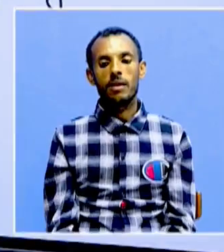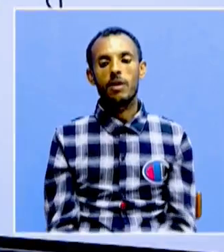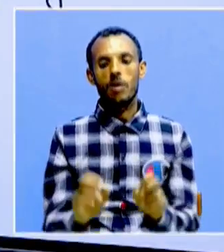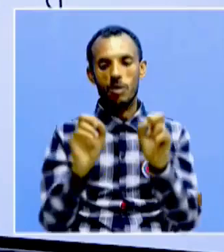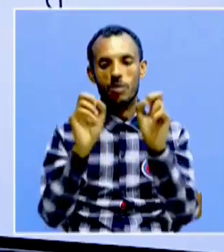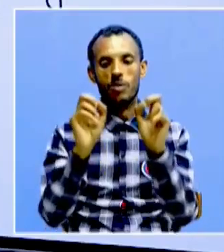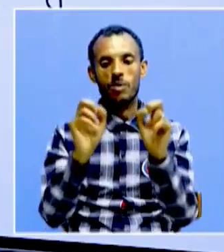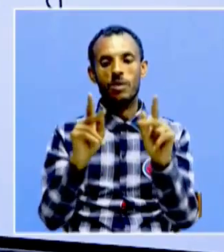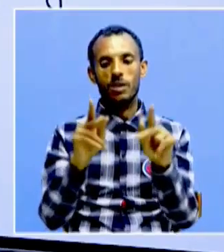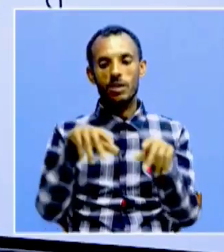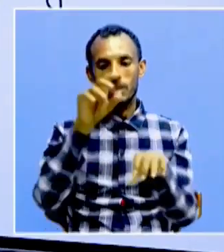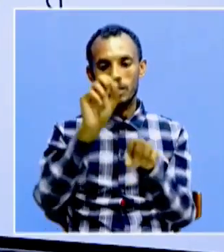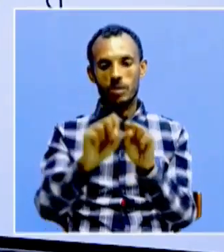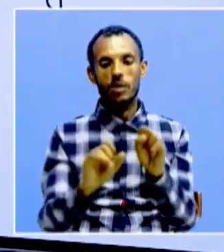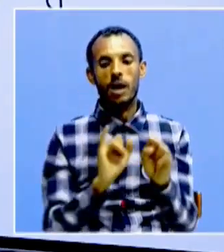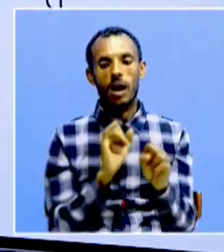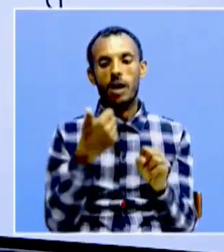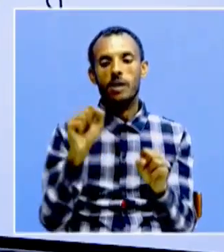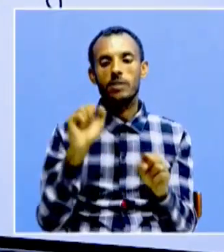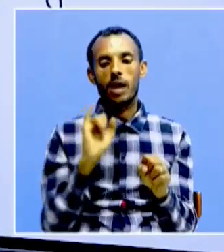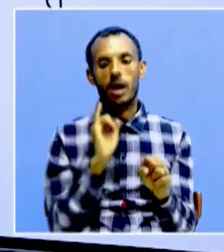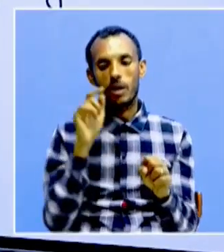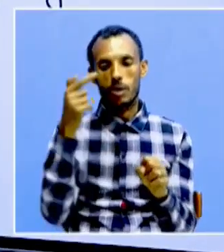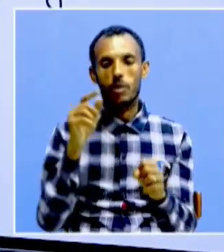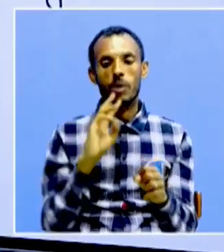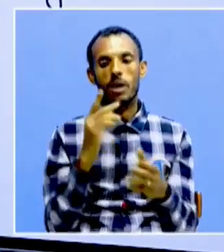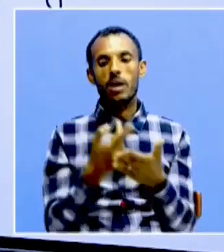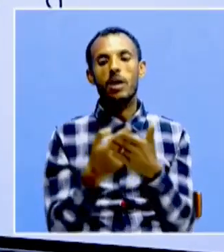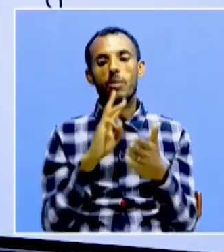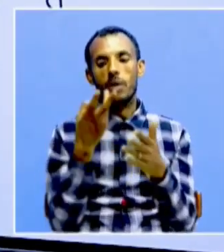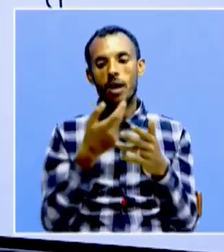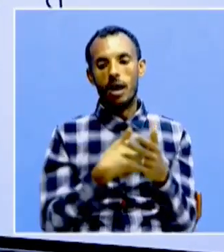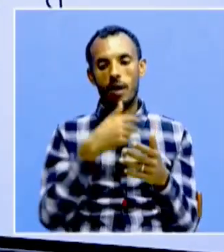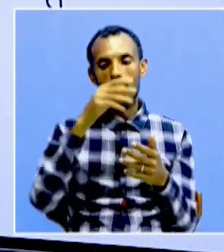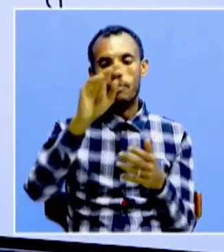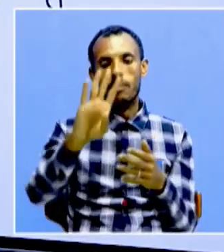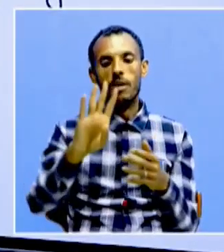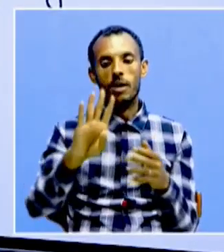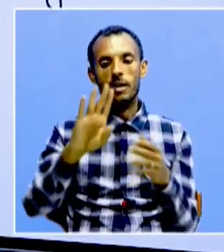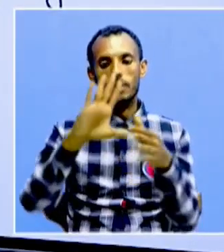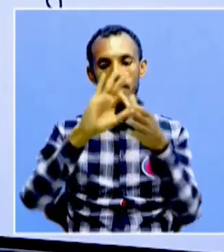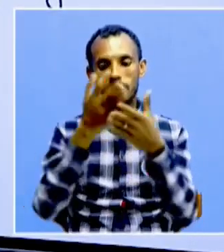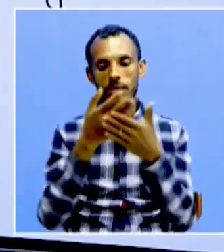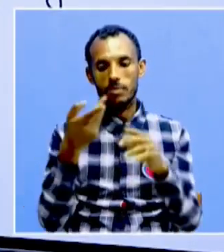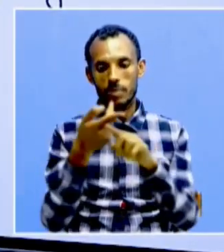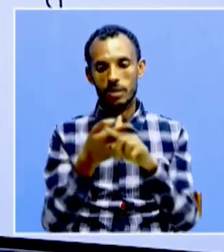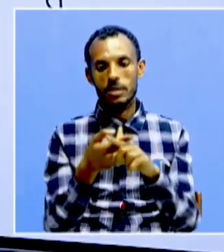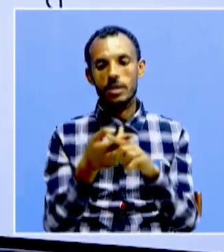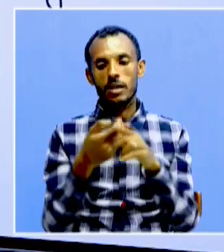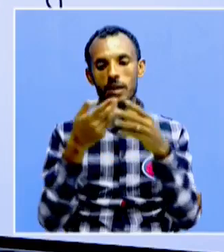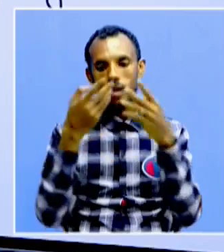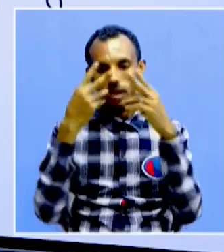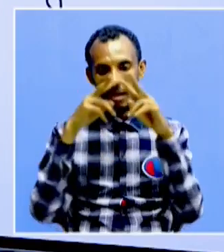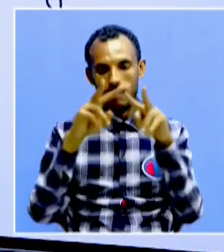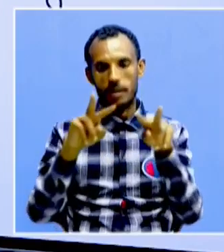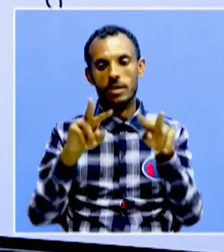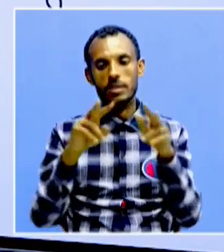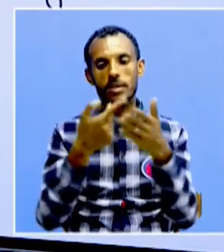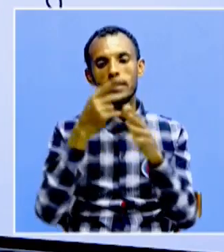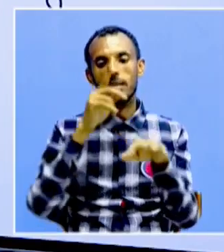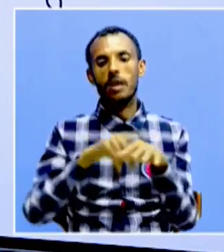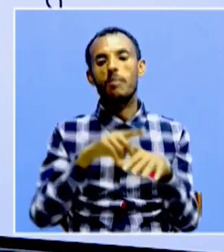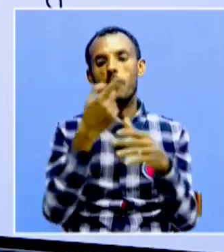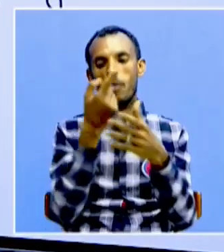Okay, so as I told you, here we have got 4 sentences, but please give attention. This time it's not